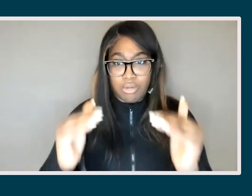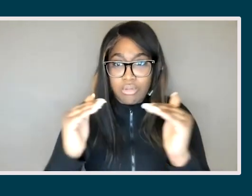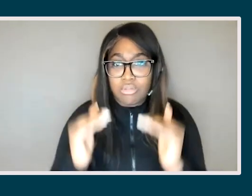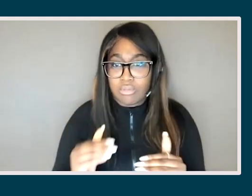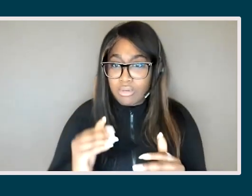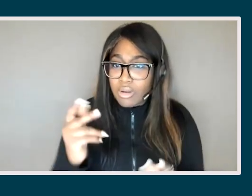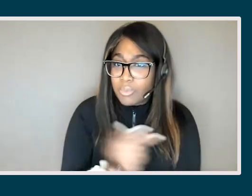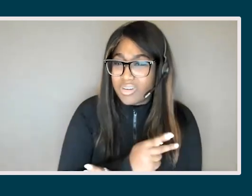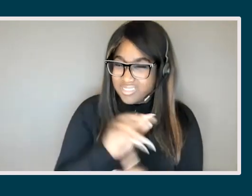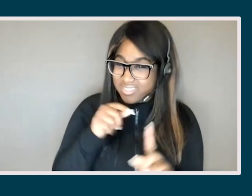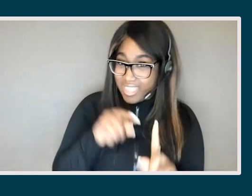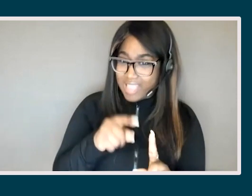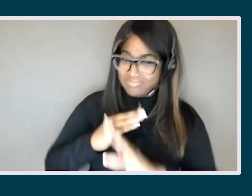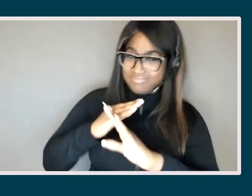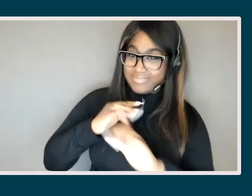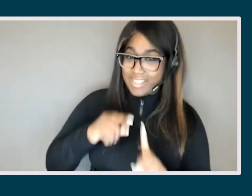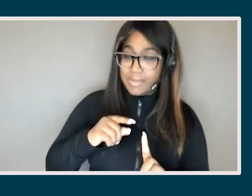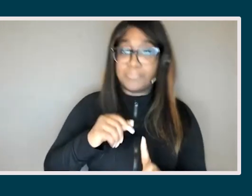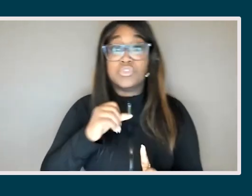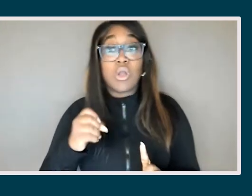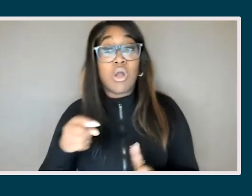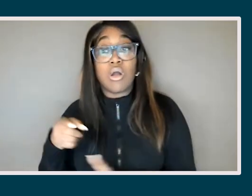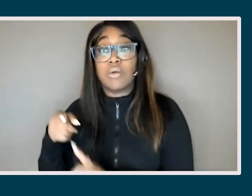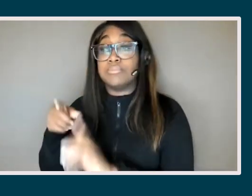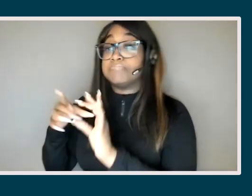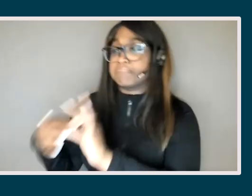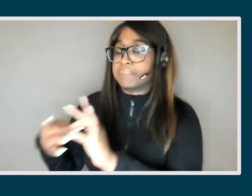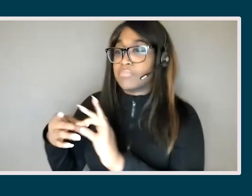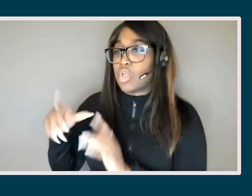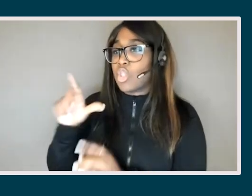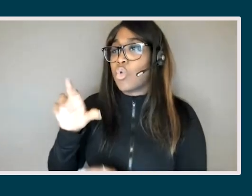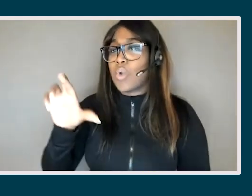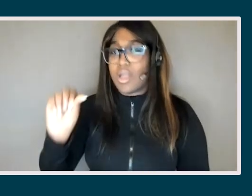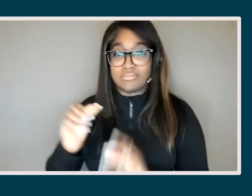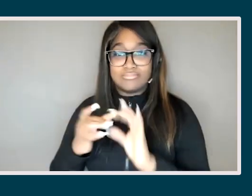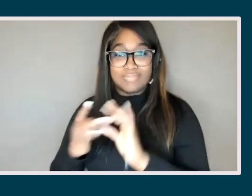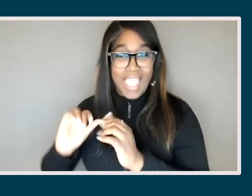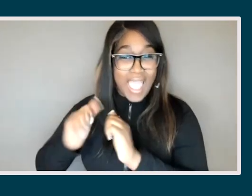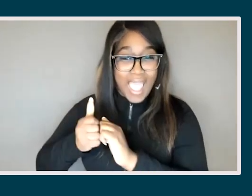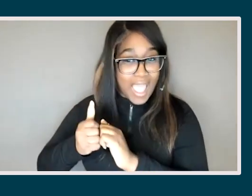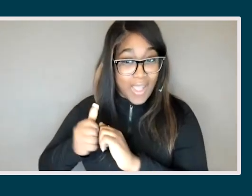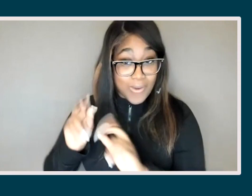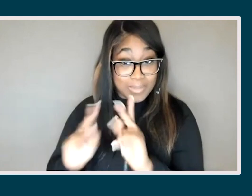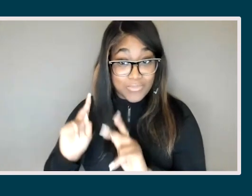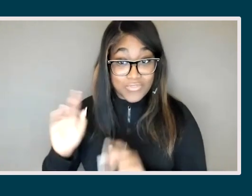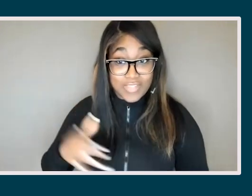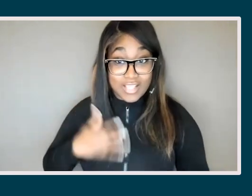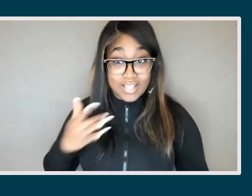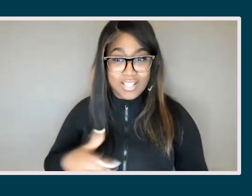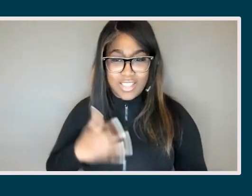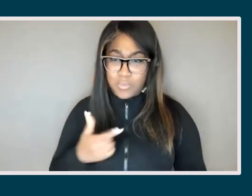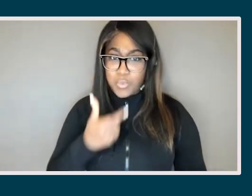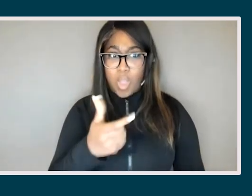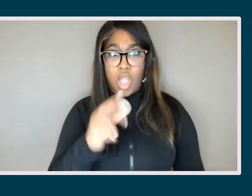to the point you talked about with Laura in terms of how people are feeling. We look at the news